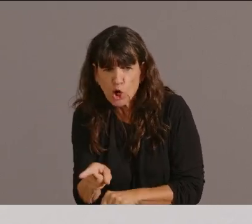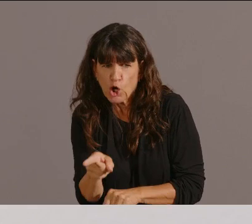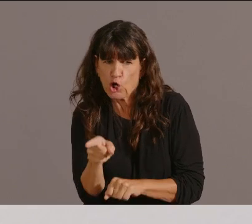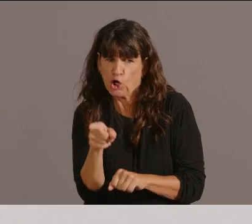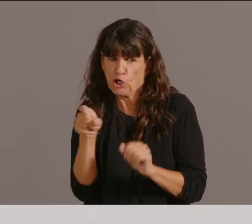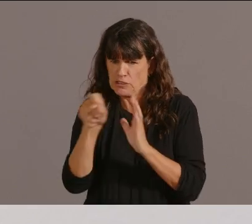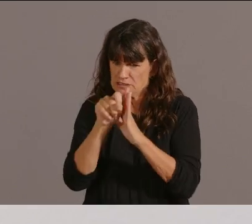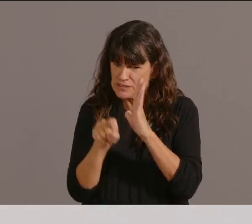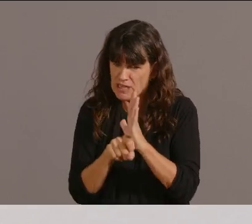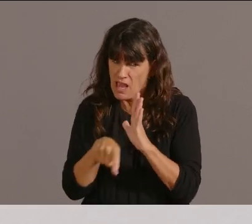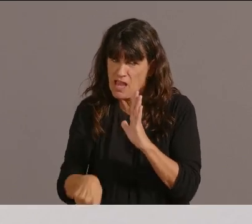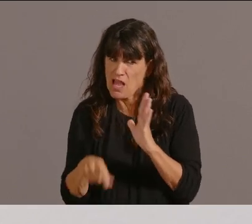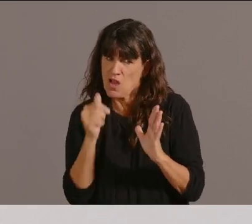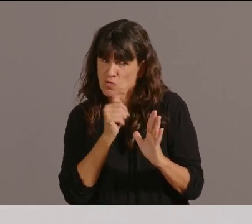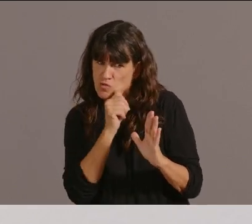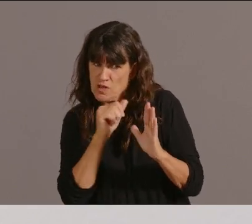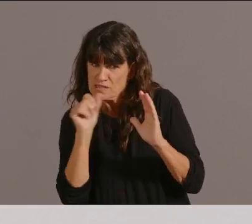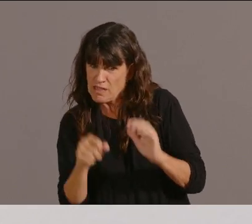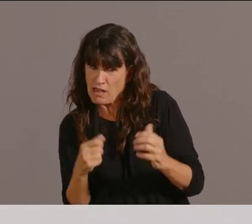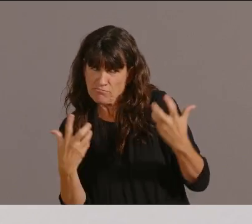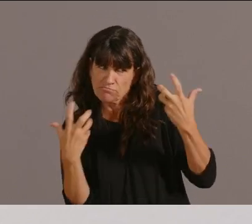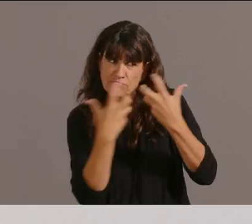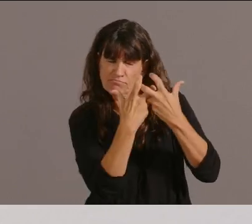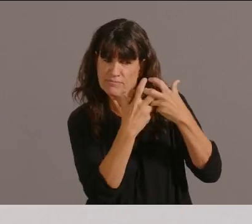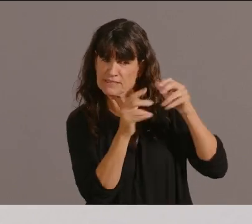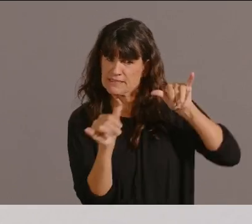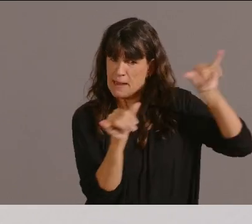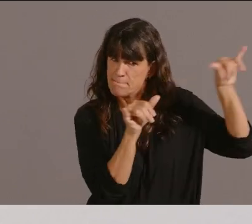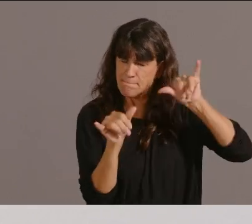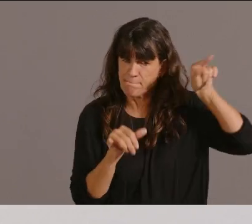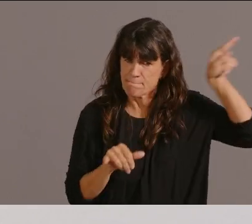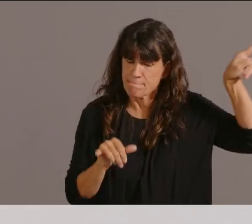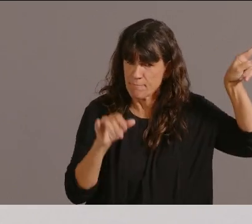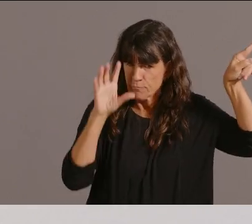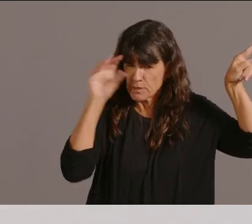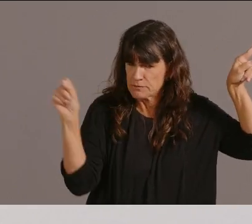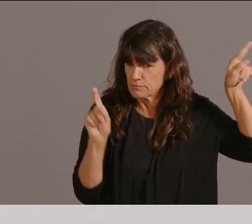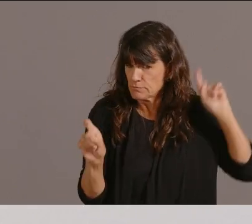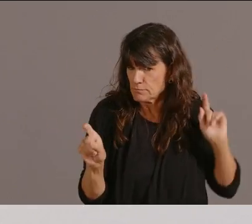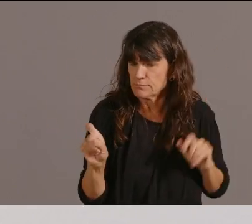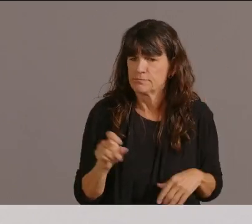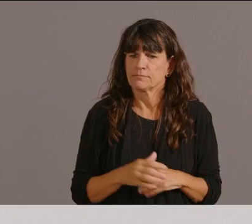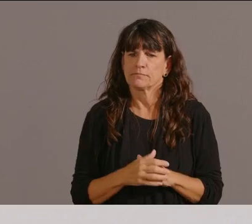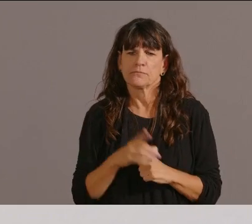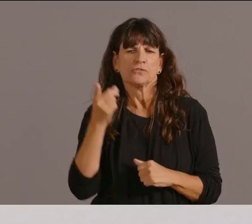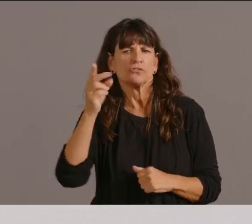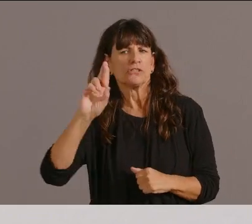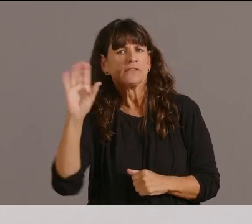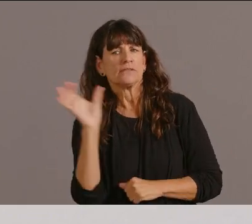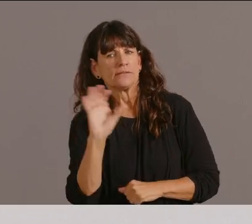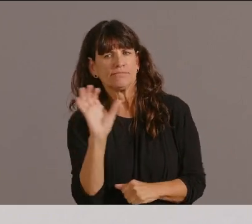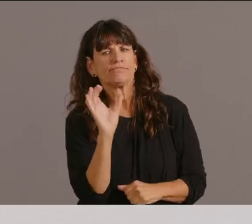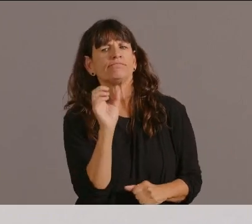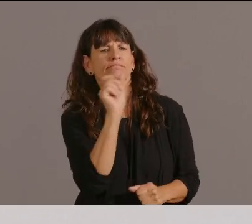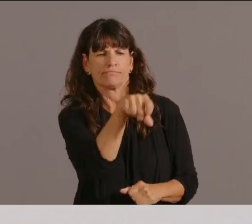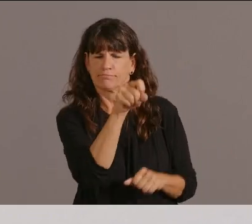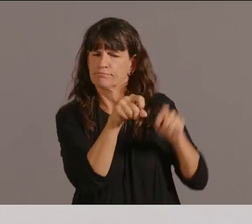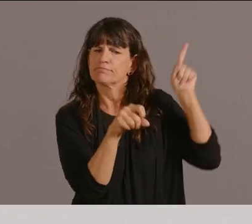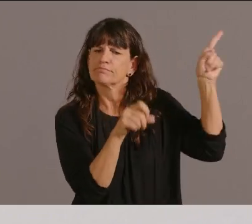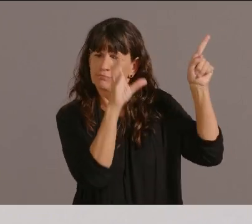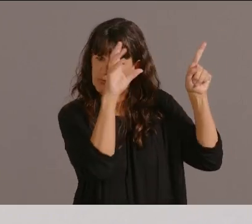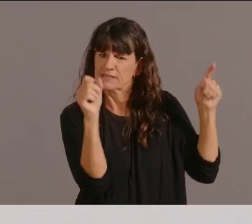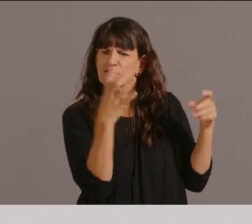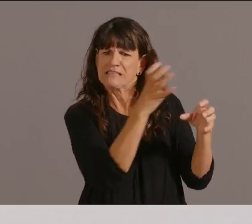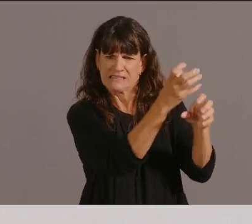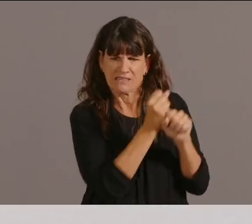get a lot of data from the states every day. I don't know that they've necessarily reached out to talk to us about the goal, but we